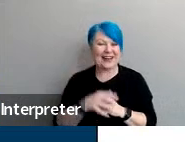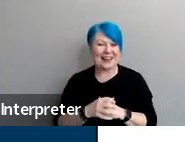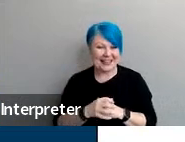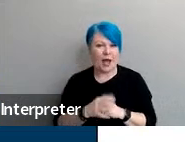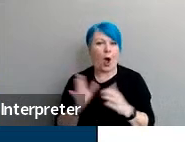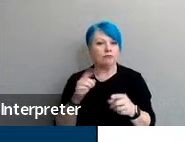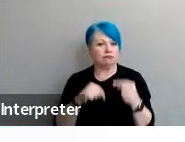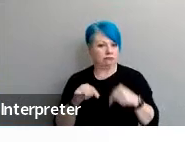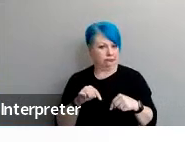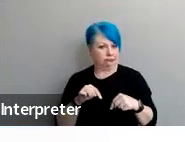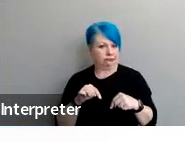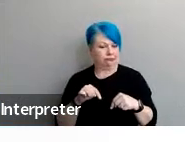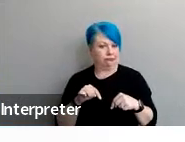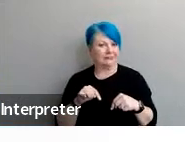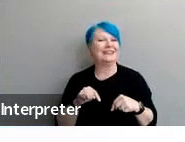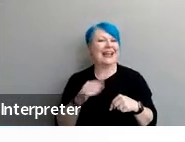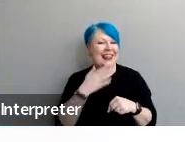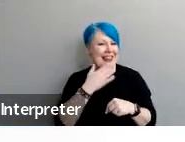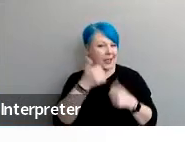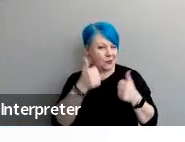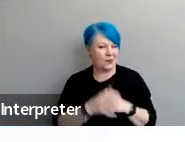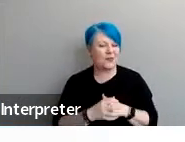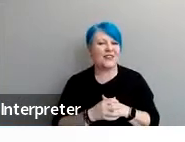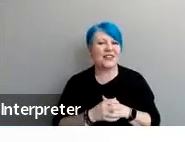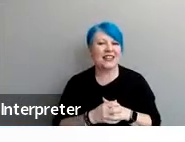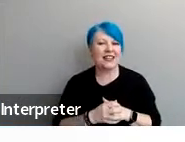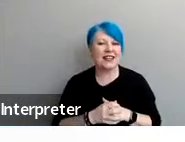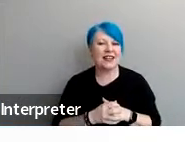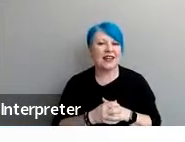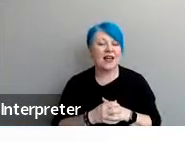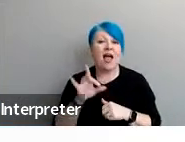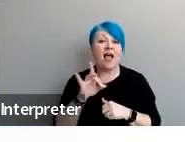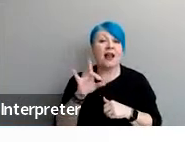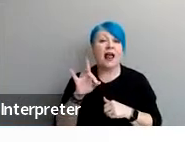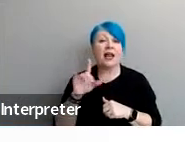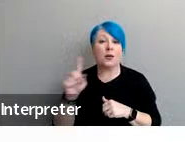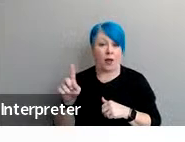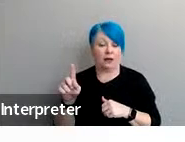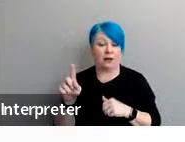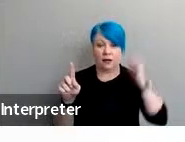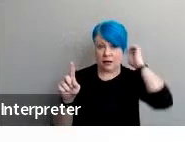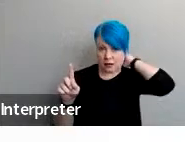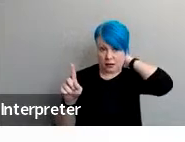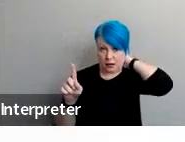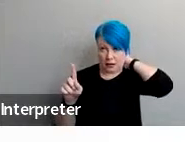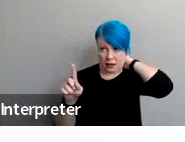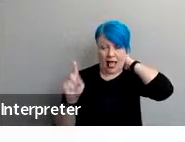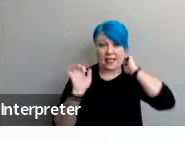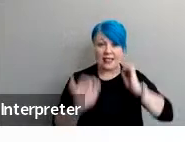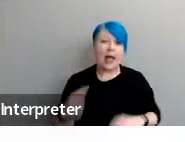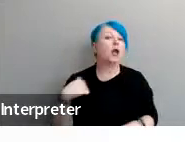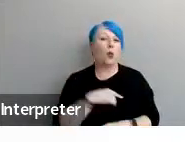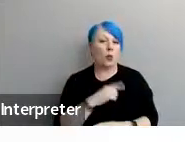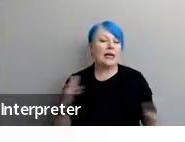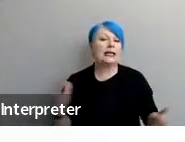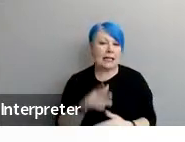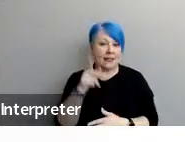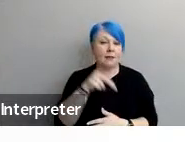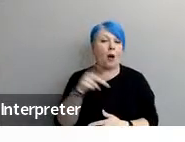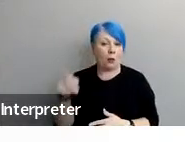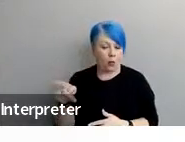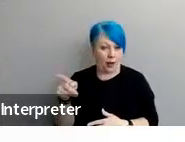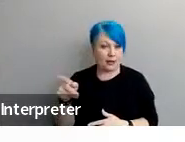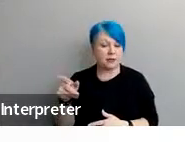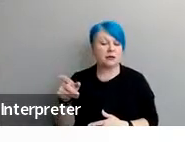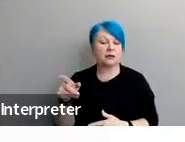881 at the, oh, back slide. Thank you. 881 was when we did this PowerPoint presentation, but I do want